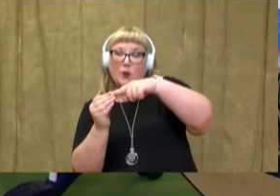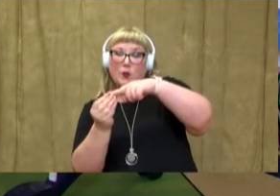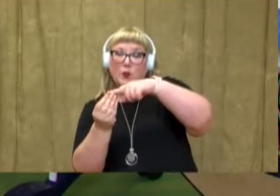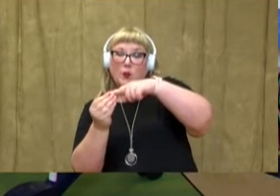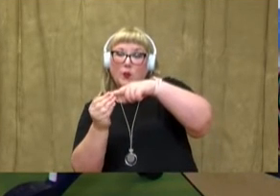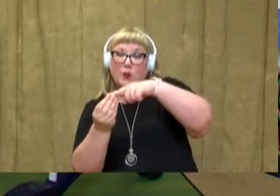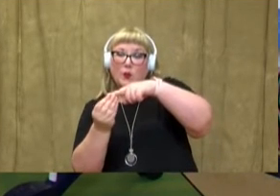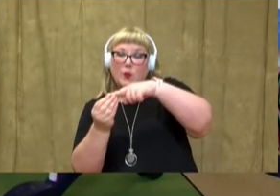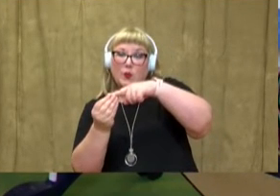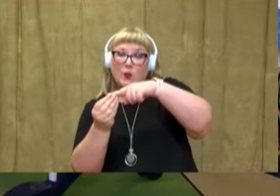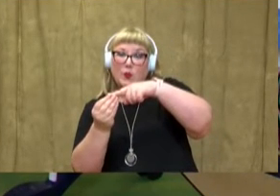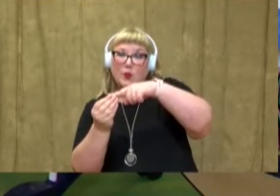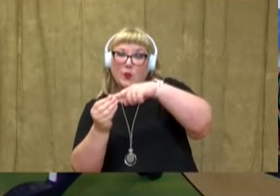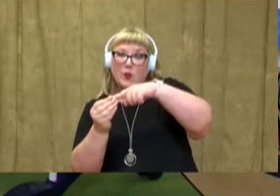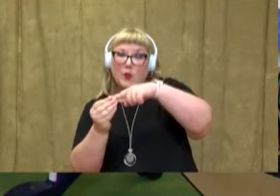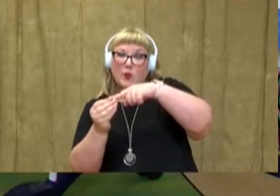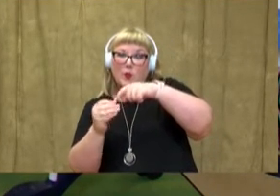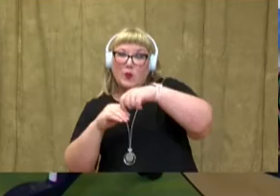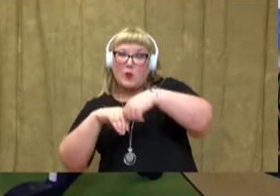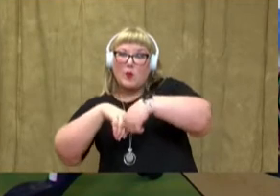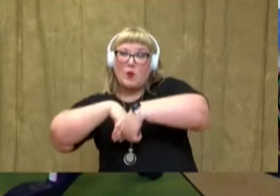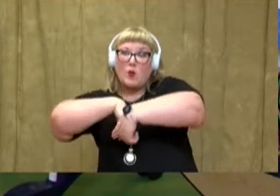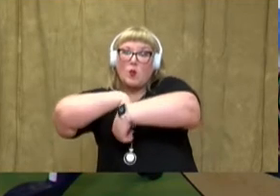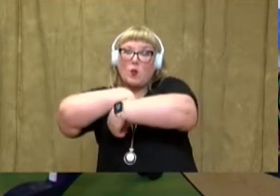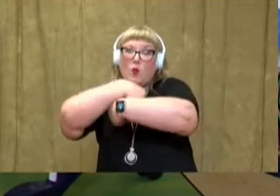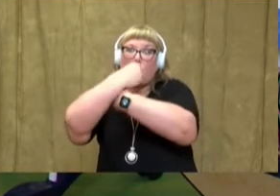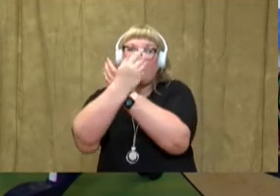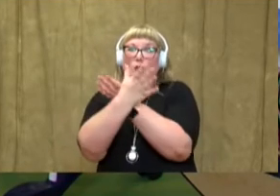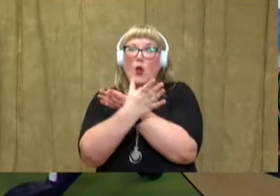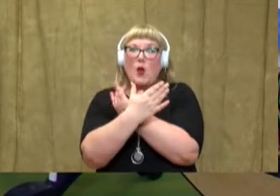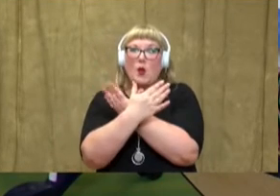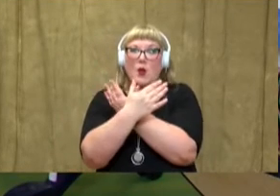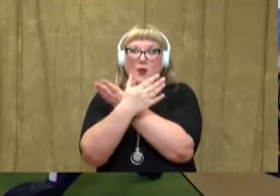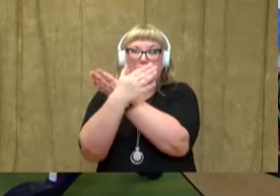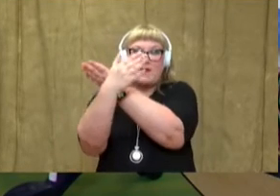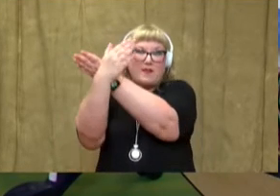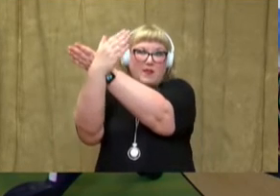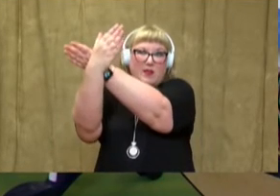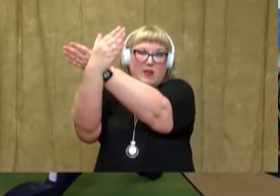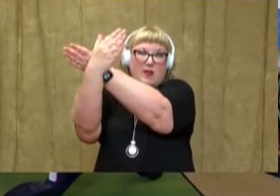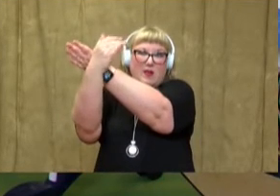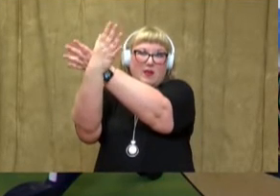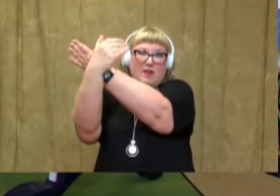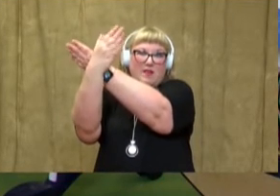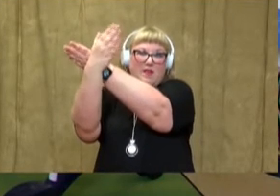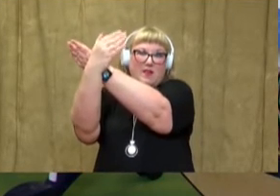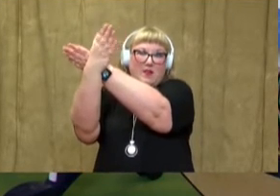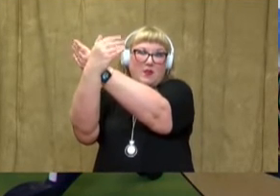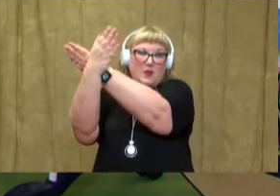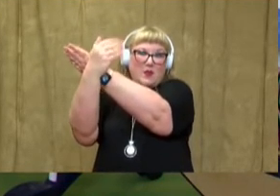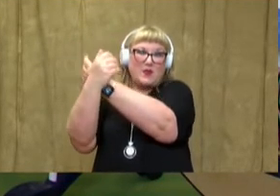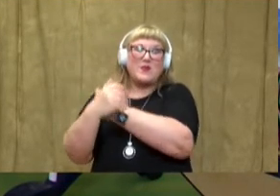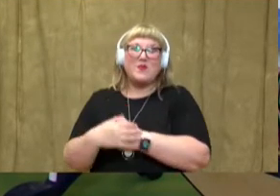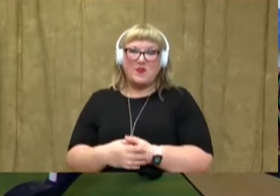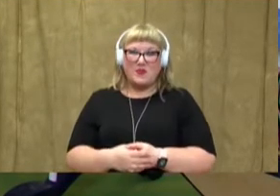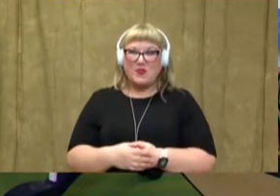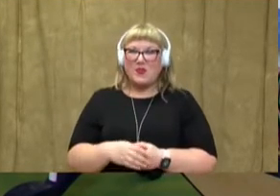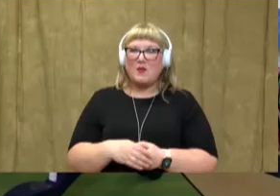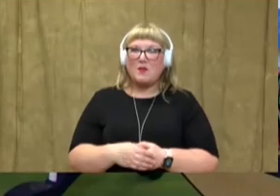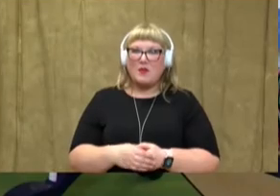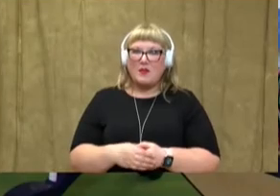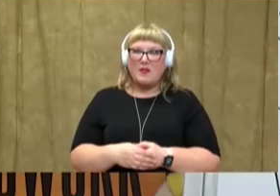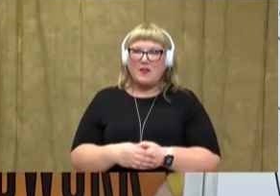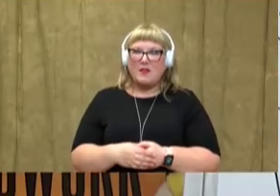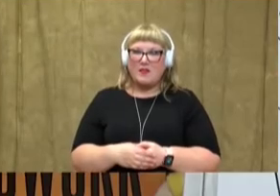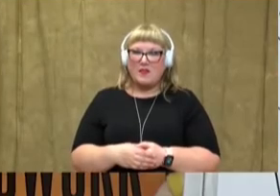then in el capullo, and then later on it opens and she gets to be changed in beautiful